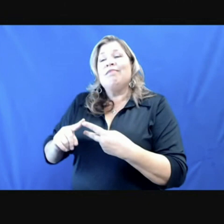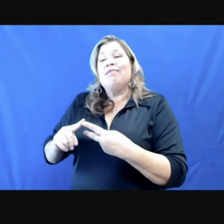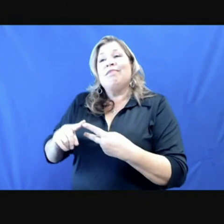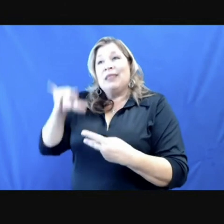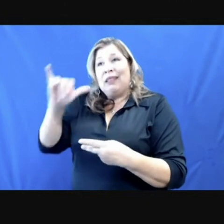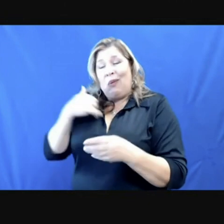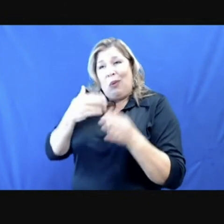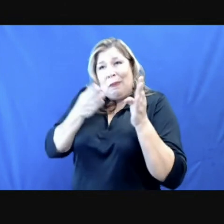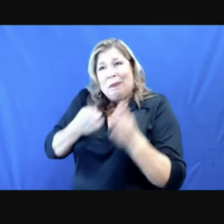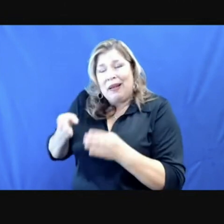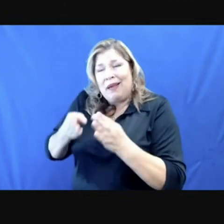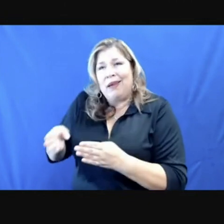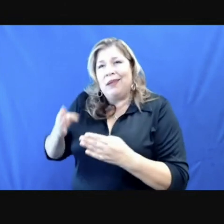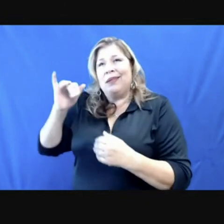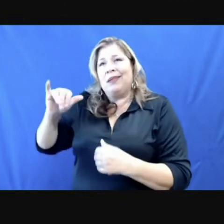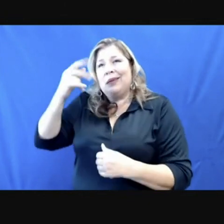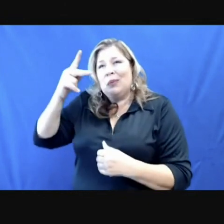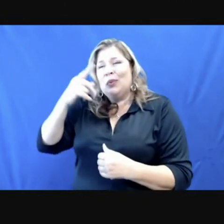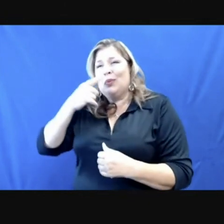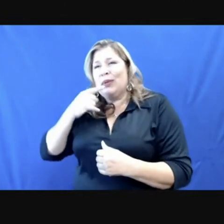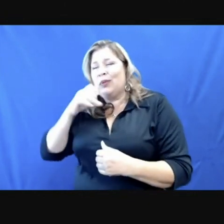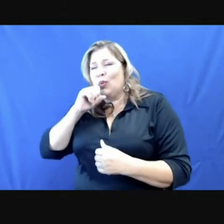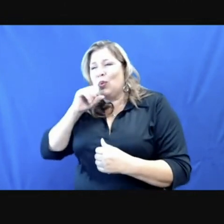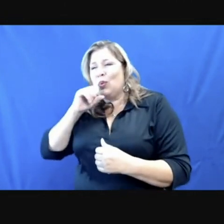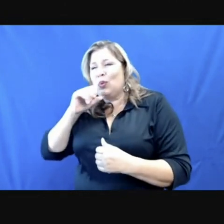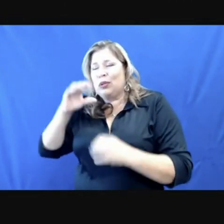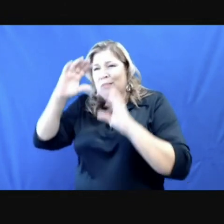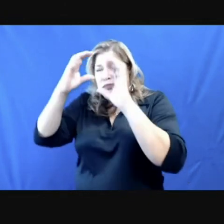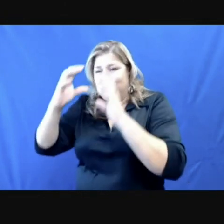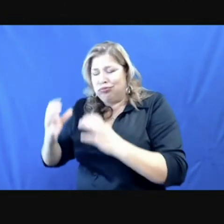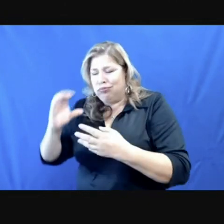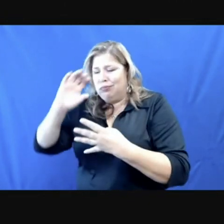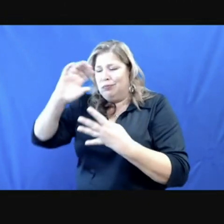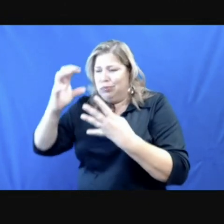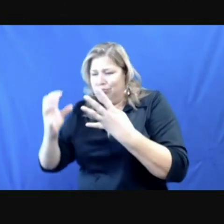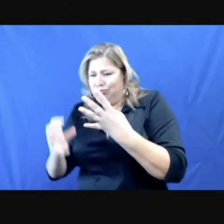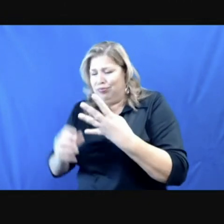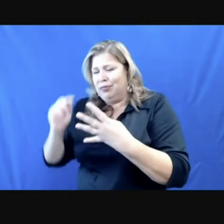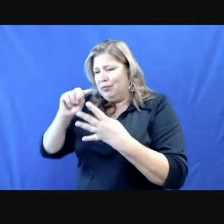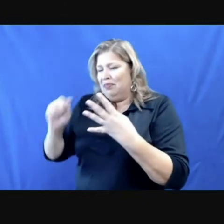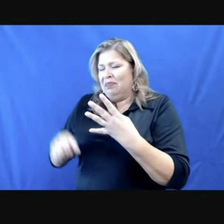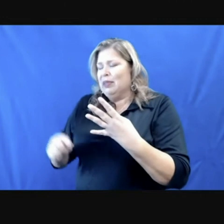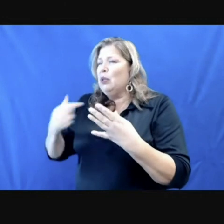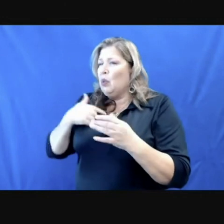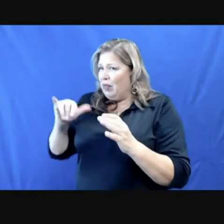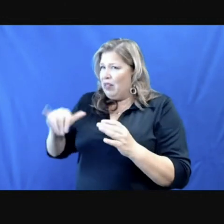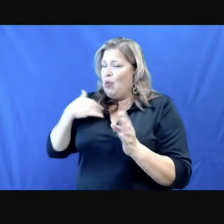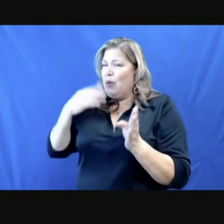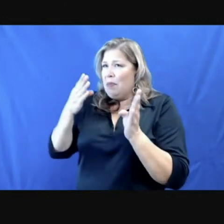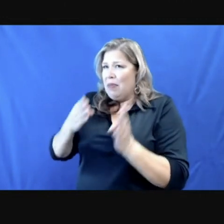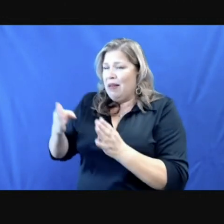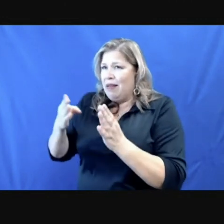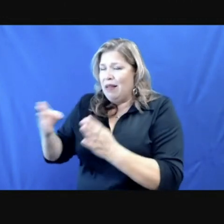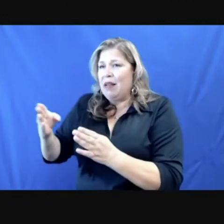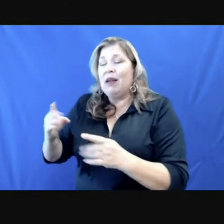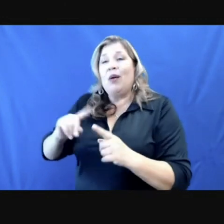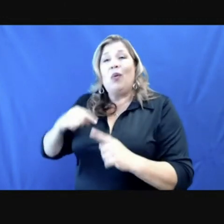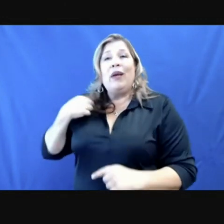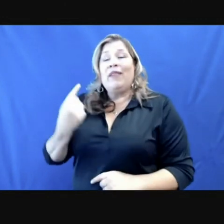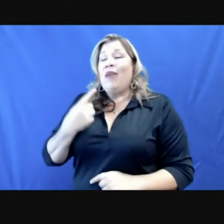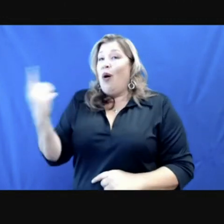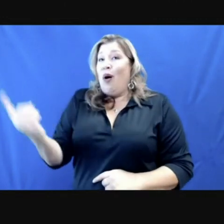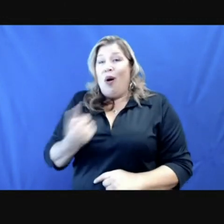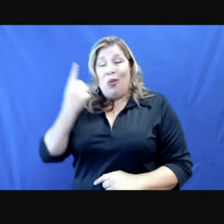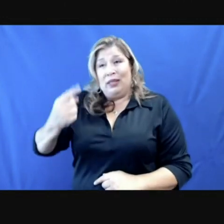forward. We've used the emergency brake function because we always knew that, and as I say it, COVID can go from 0 to 60